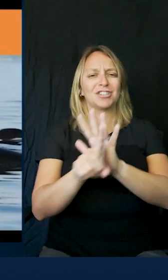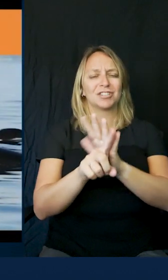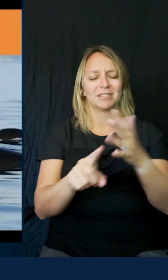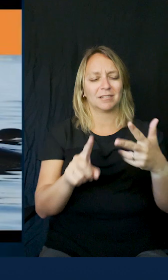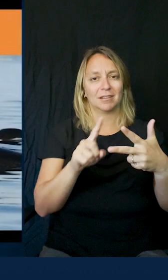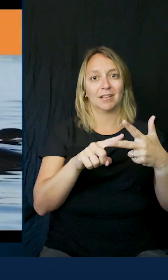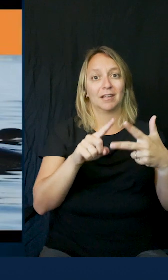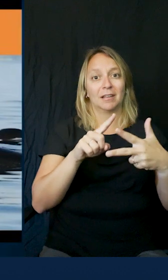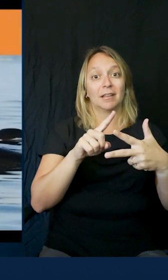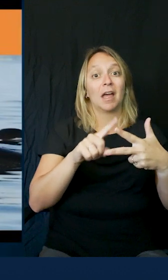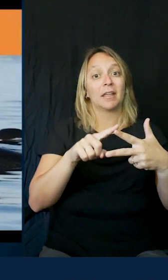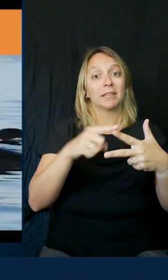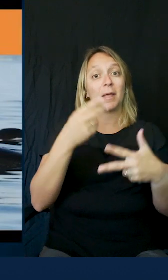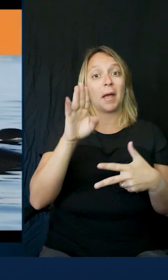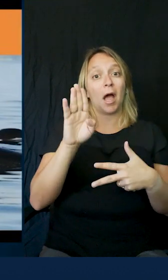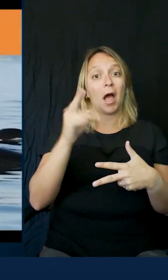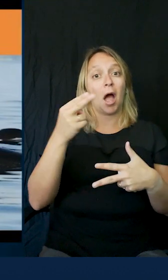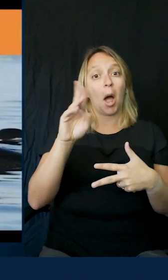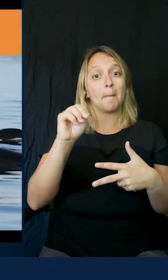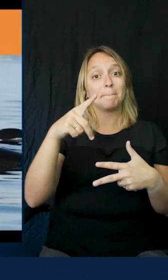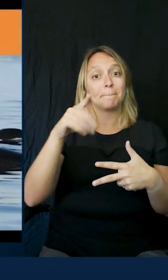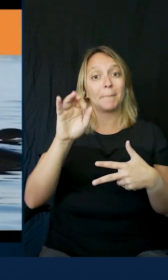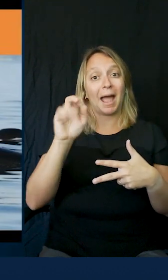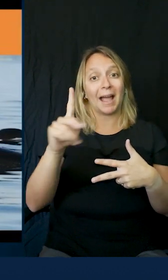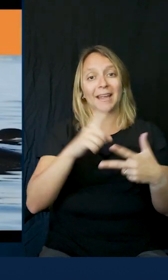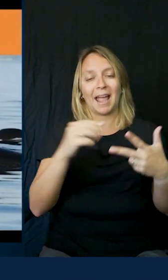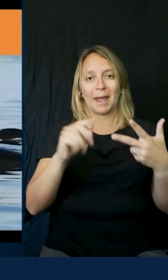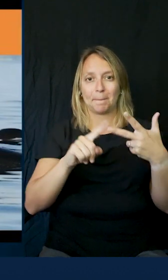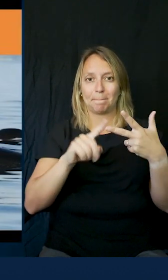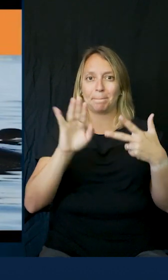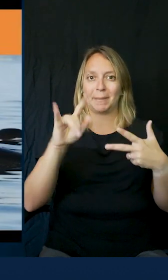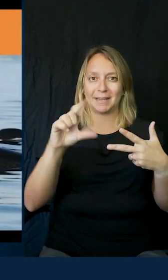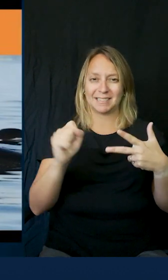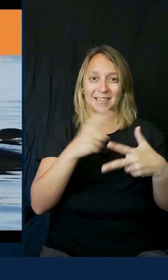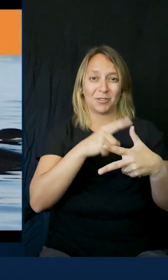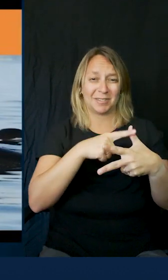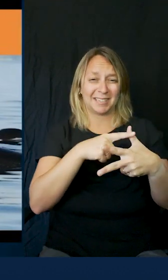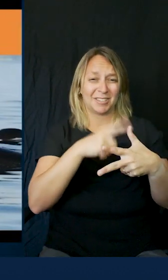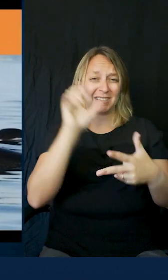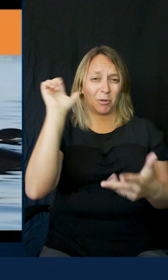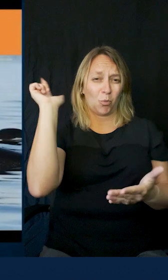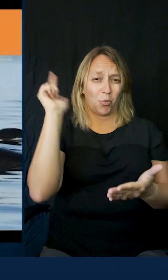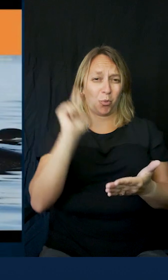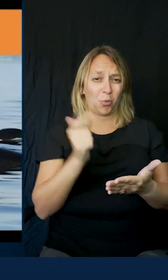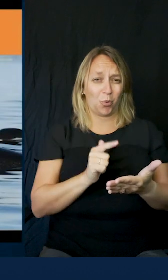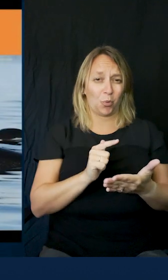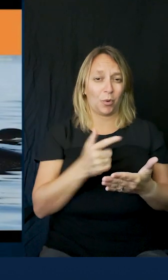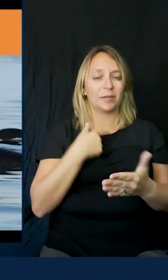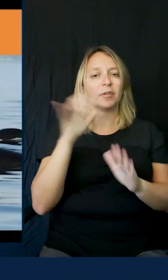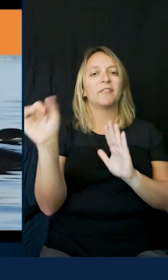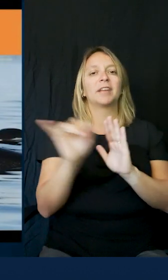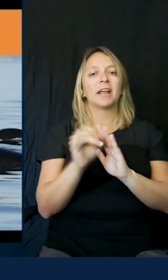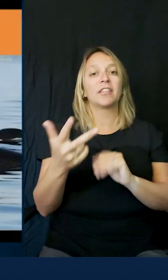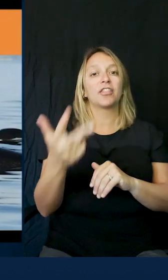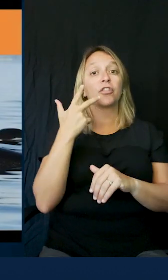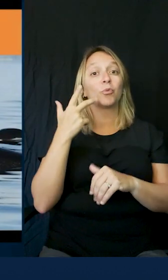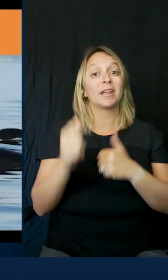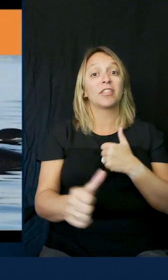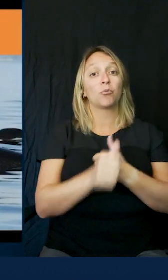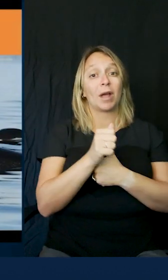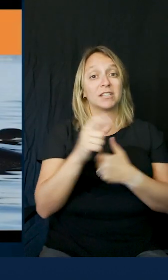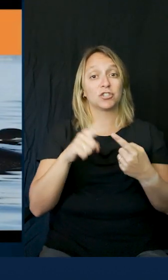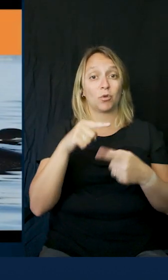Biggs orca, and then we have this declining population of southern resident killer whales. So scientists have identified three main threats to